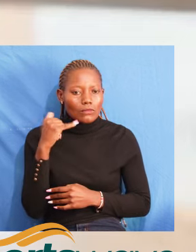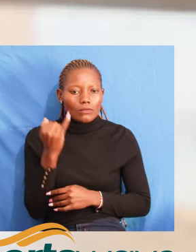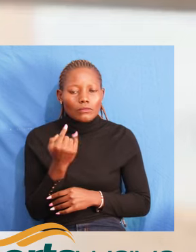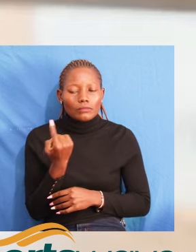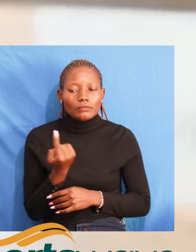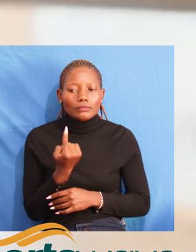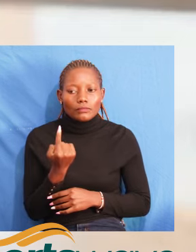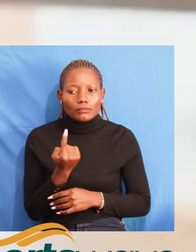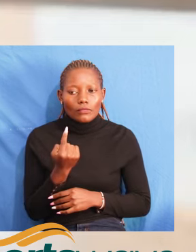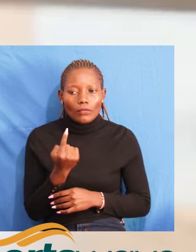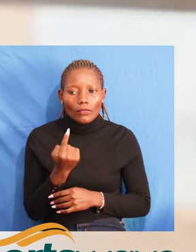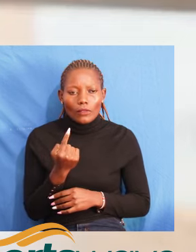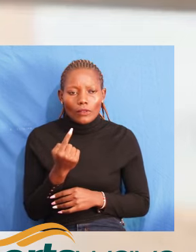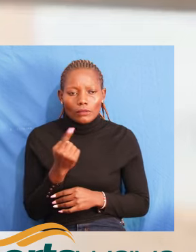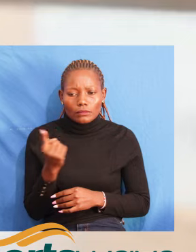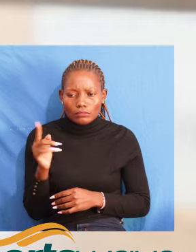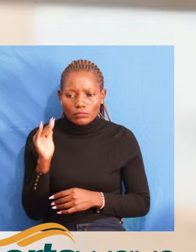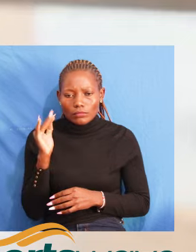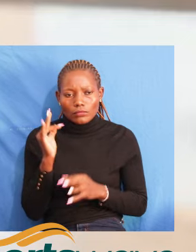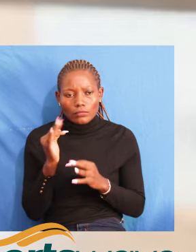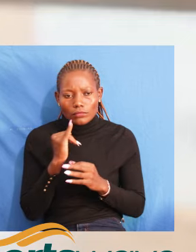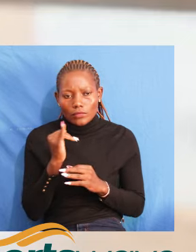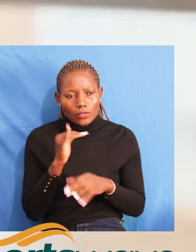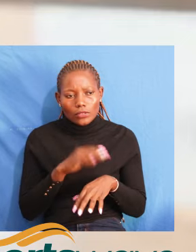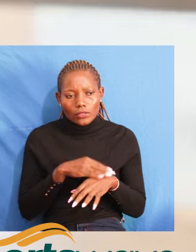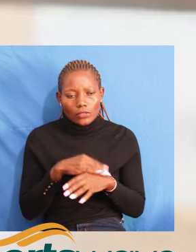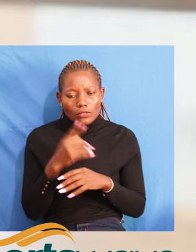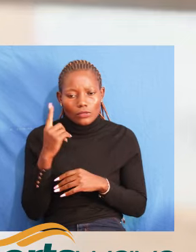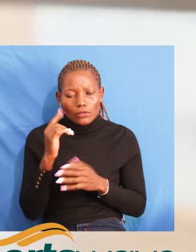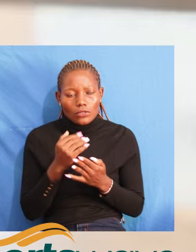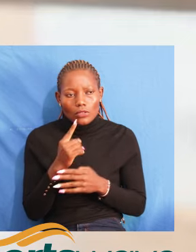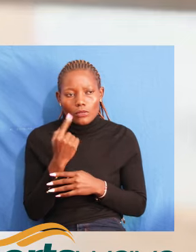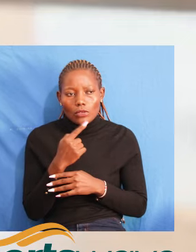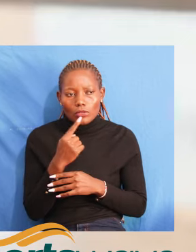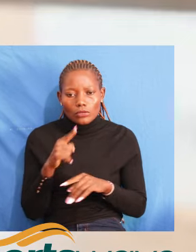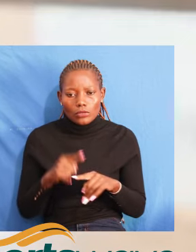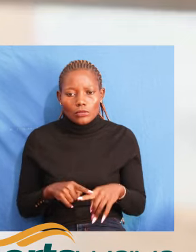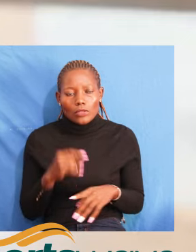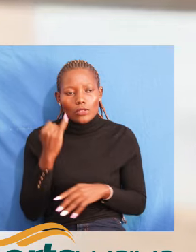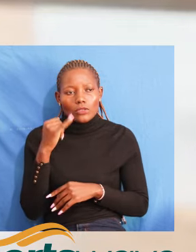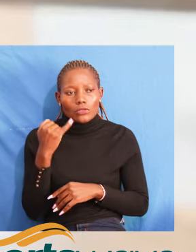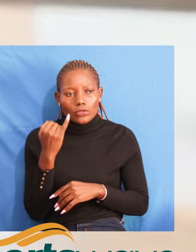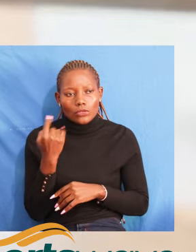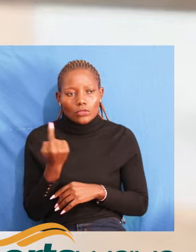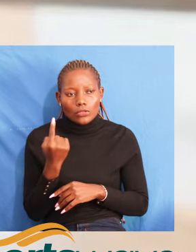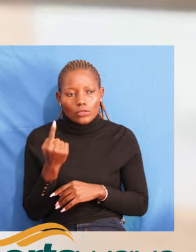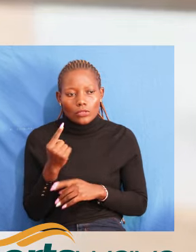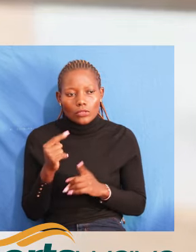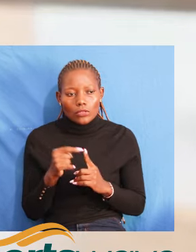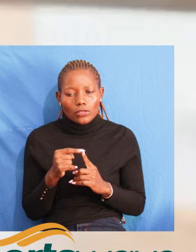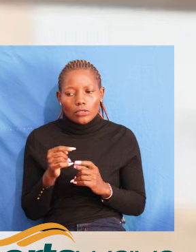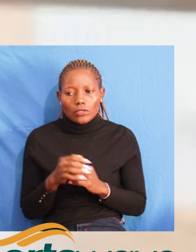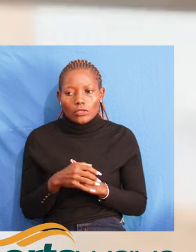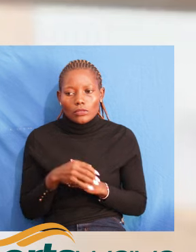it appropriate for someone who is just surviving on or taking juice to be involved